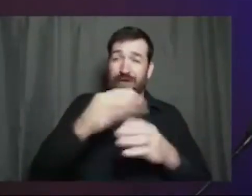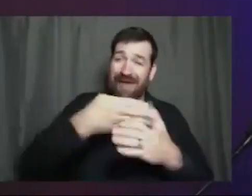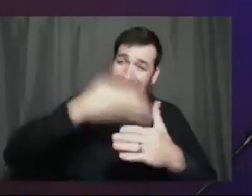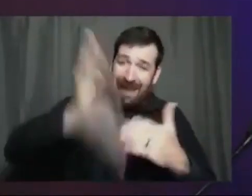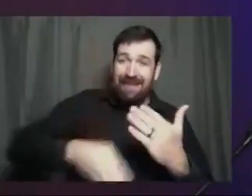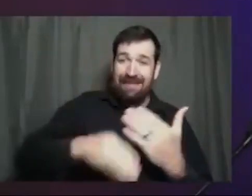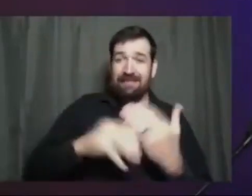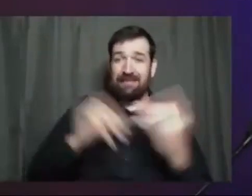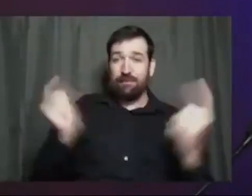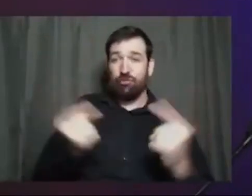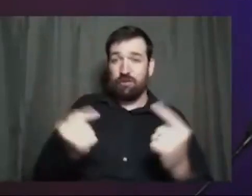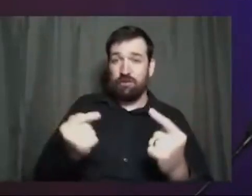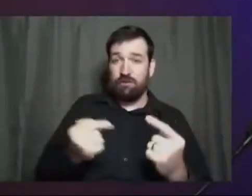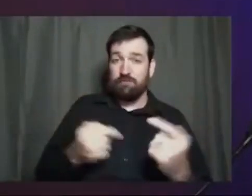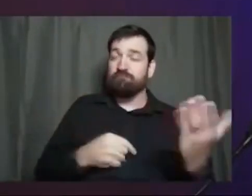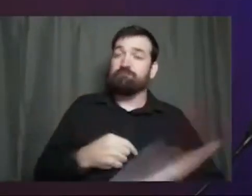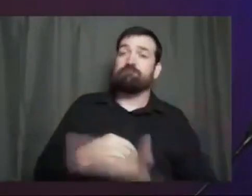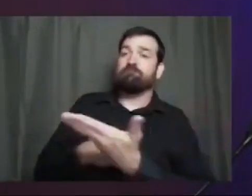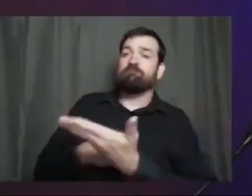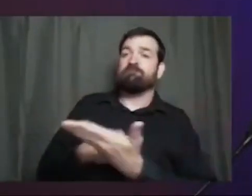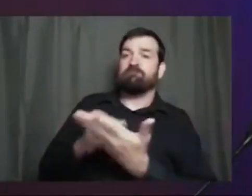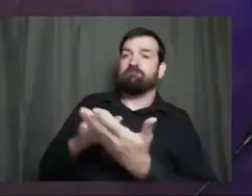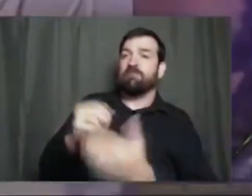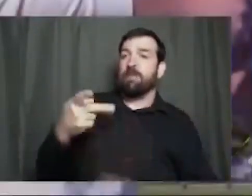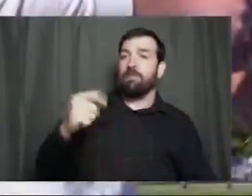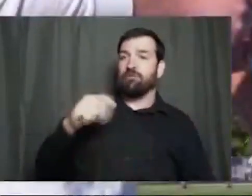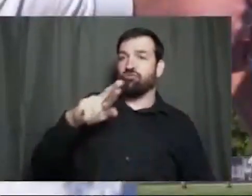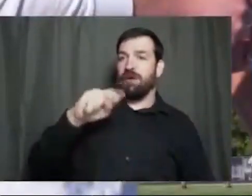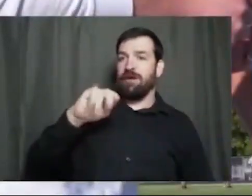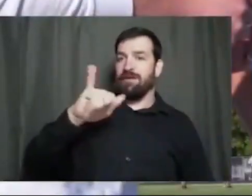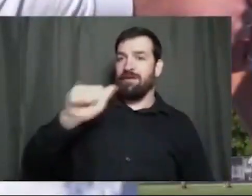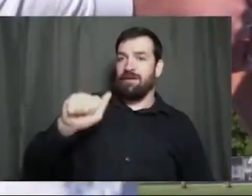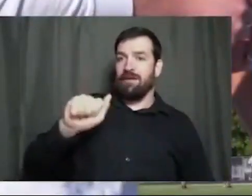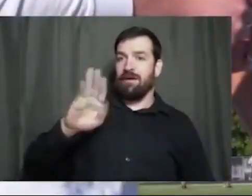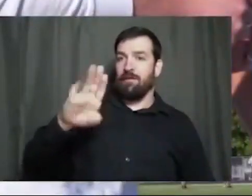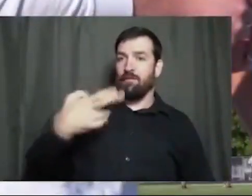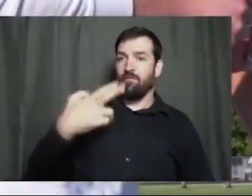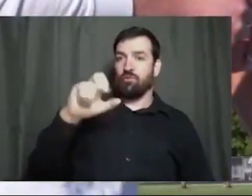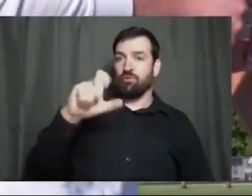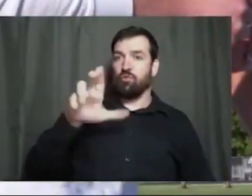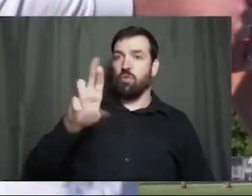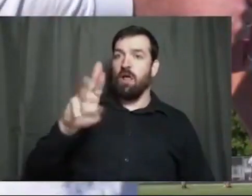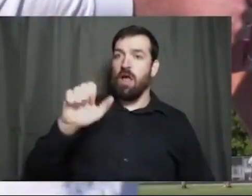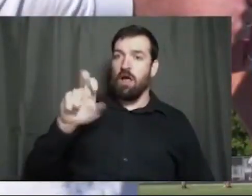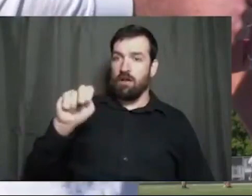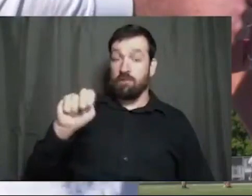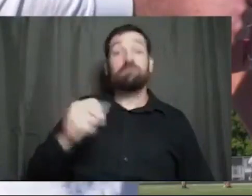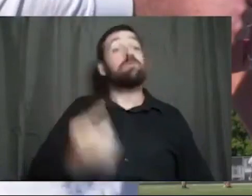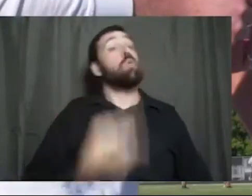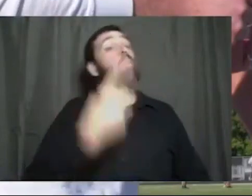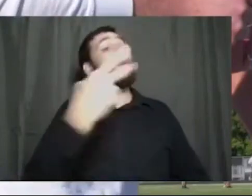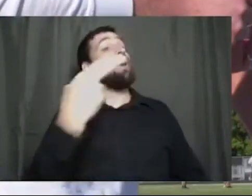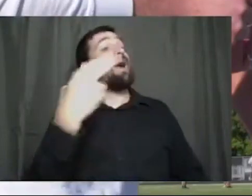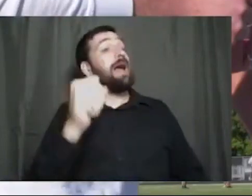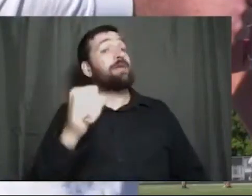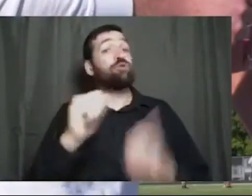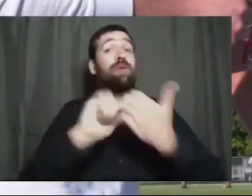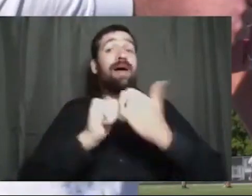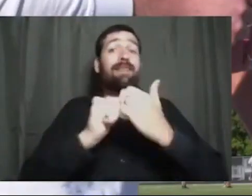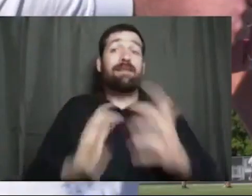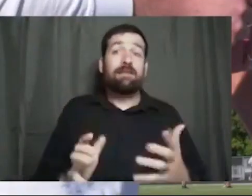Patranya Poonswan with how he got back to the sports he loves. Good morning. We caught up with one high school athlete who, just as quickly as